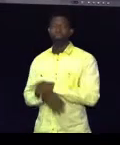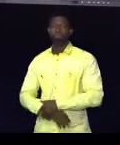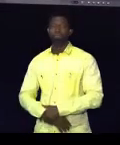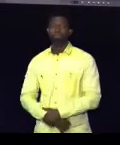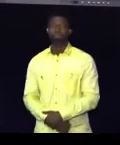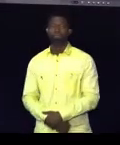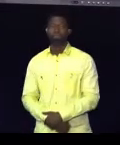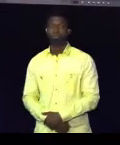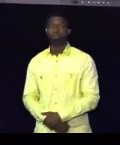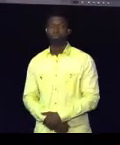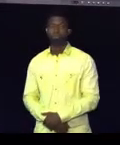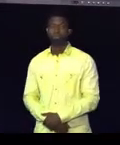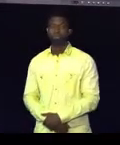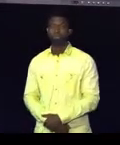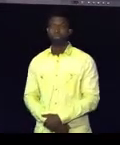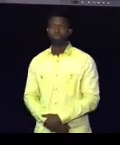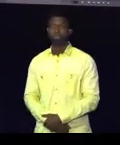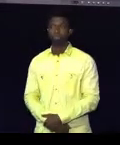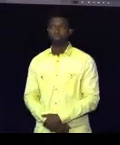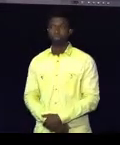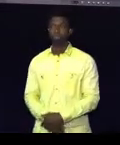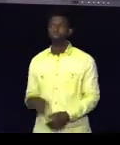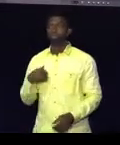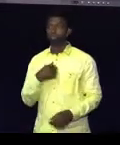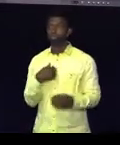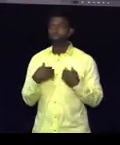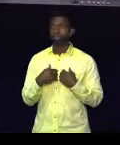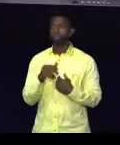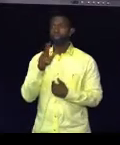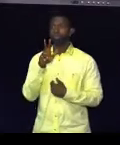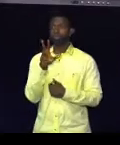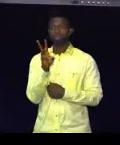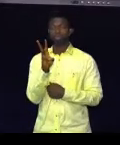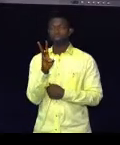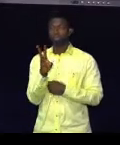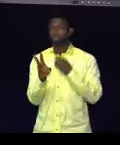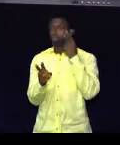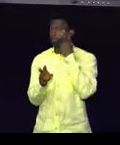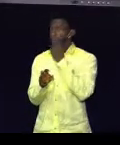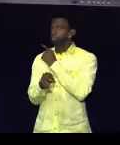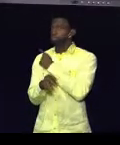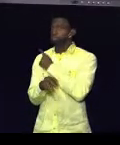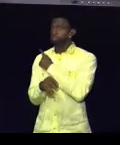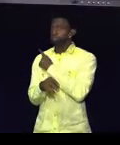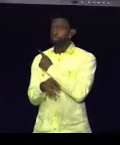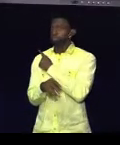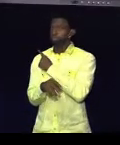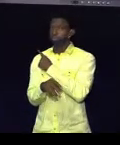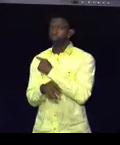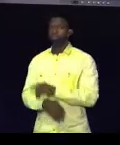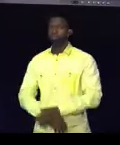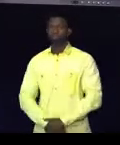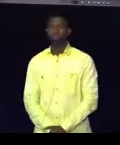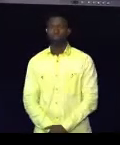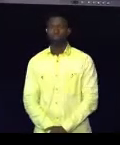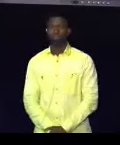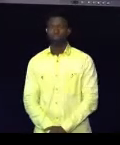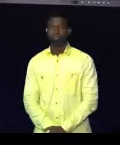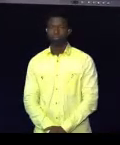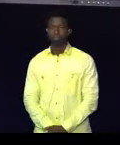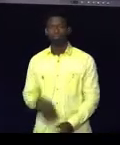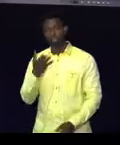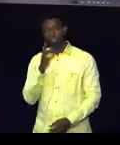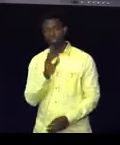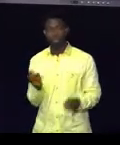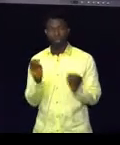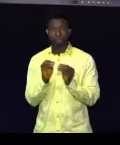6. 24 is a multiple of 4. And we also have 36. 36 is a multiple of 6. It's also a